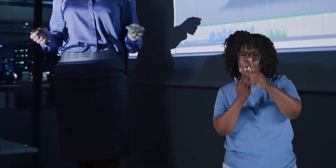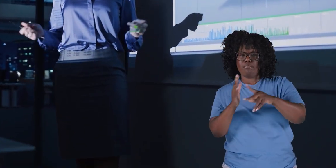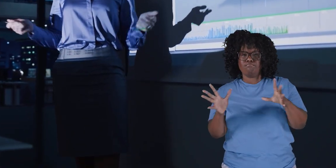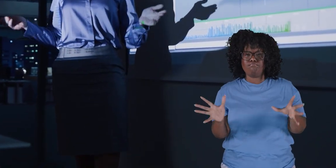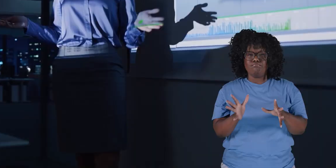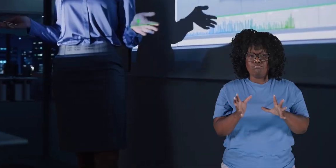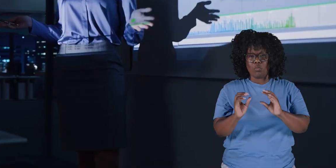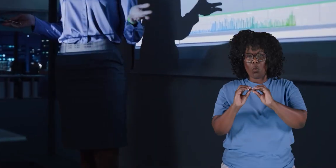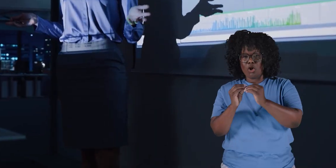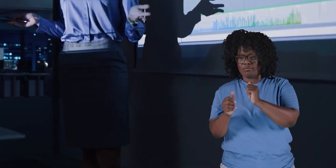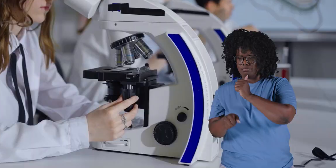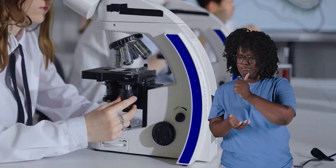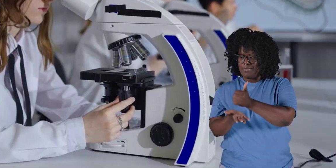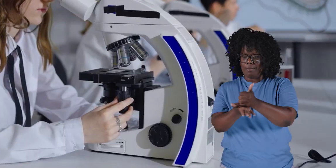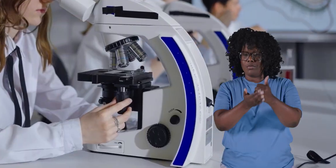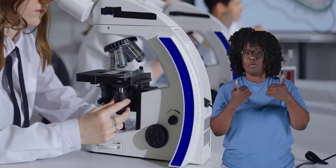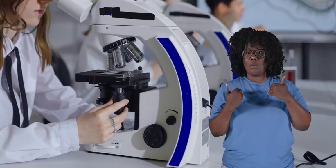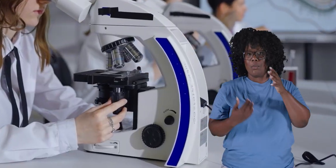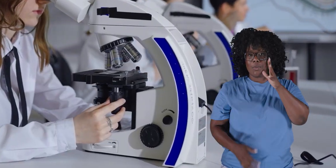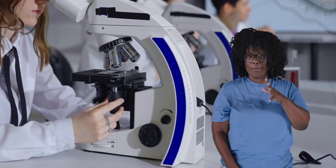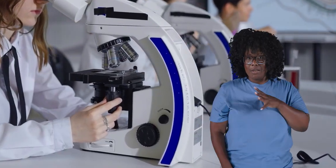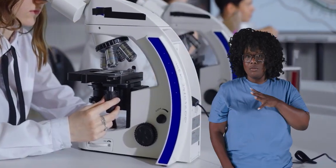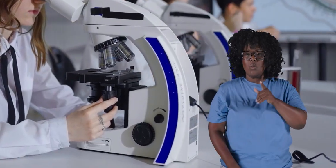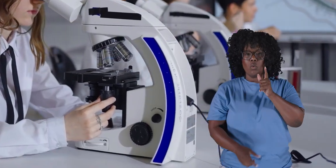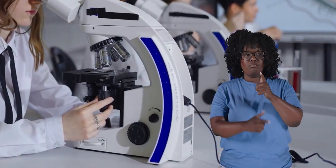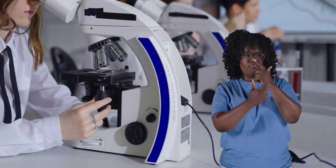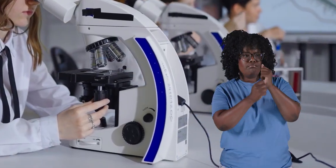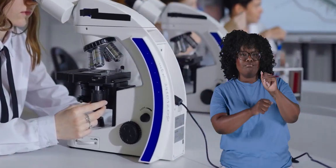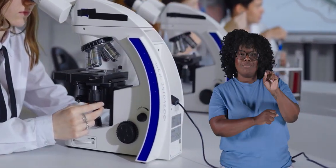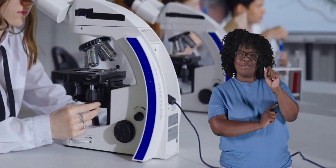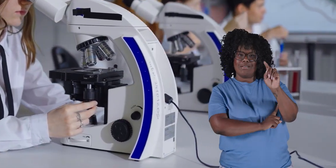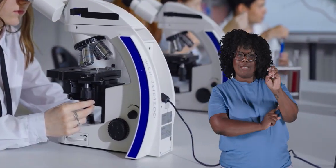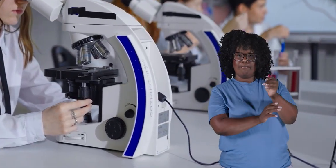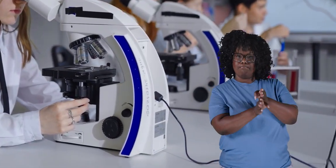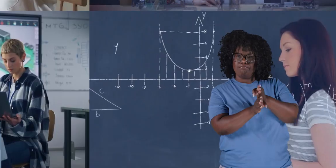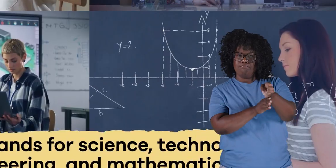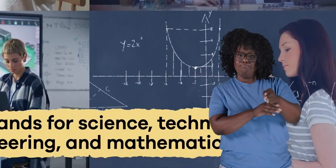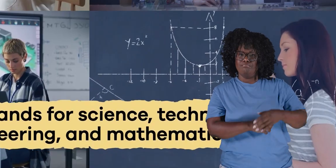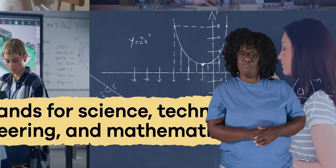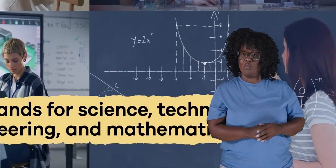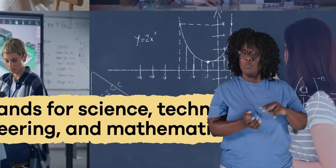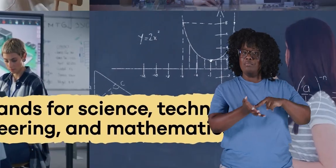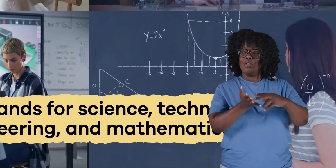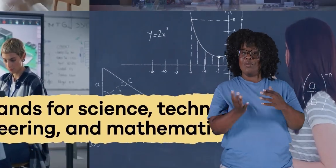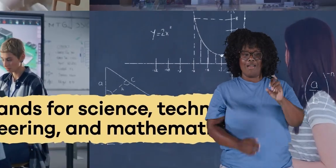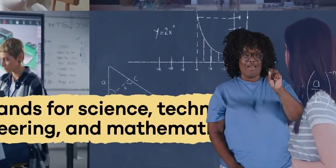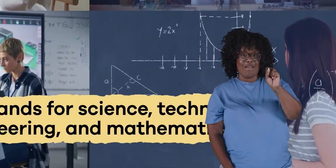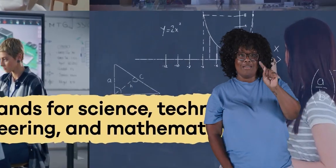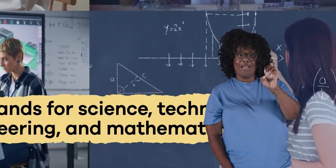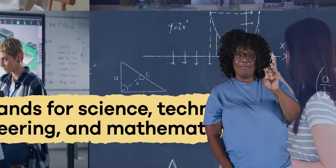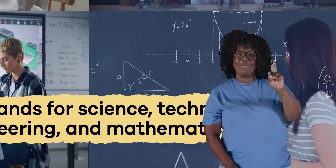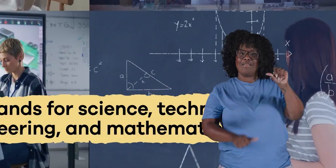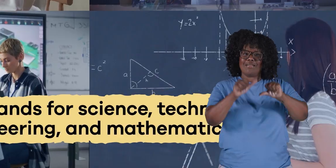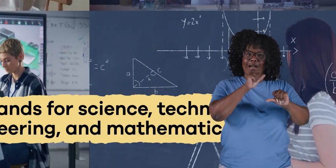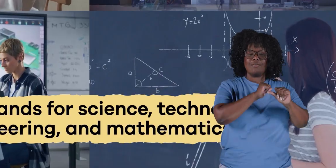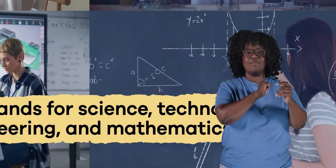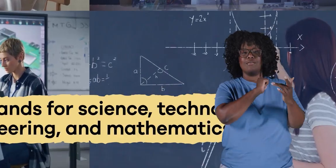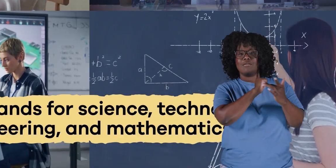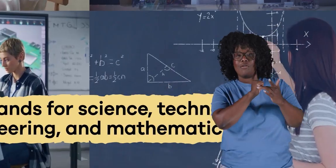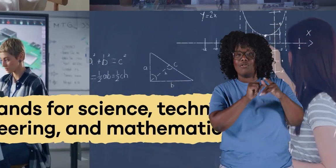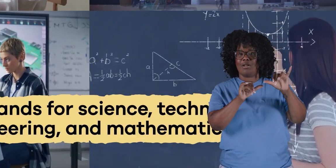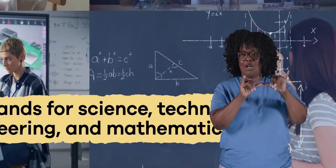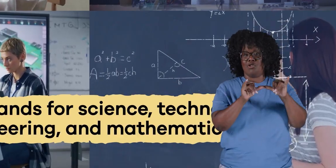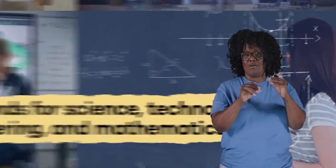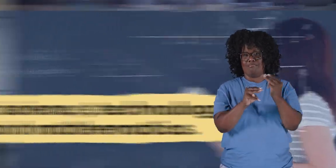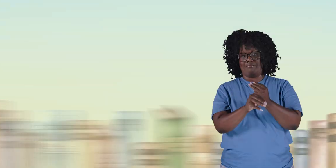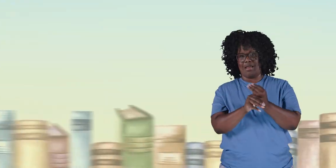programs and organizations that helped young women who were interested in STEM, which stands for Science, Technology, Engineering, and